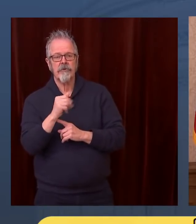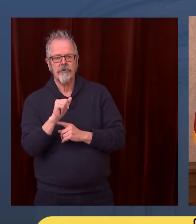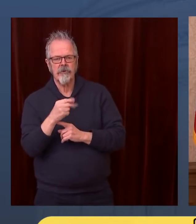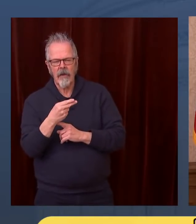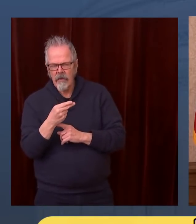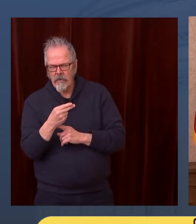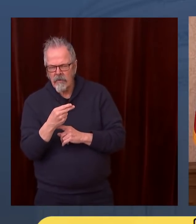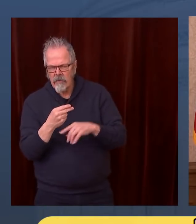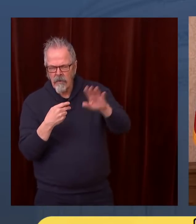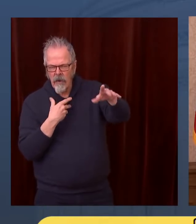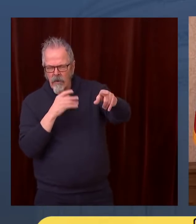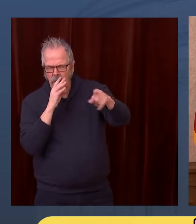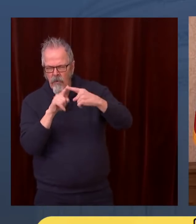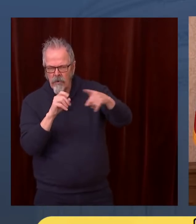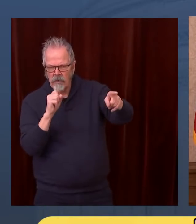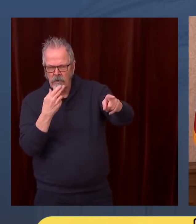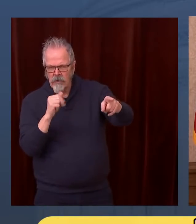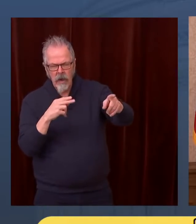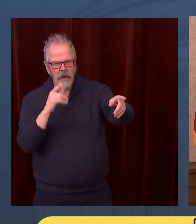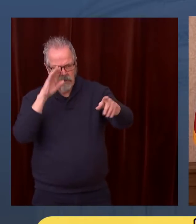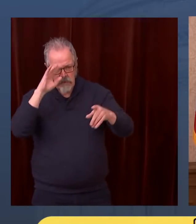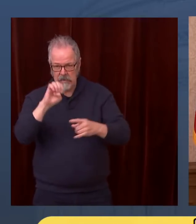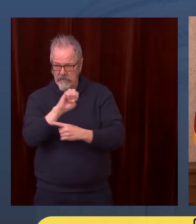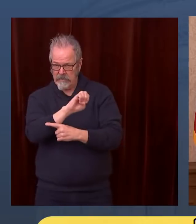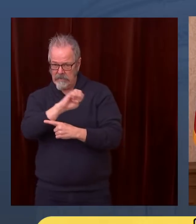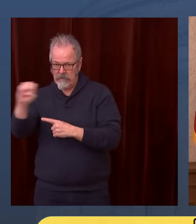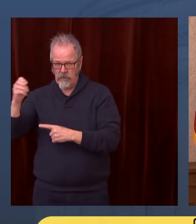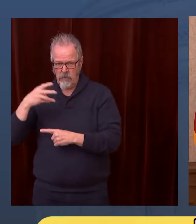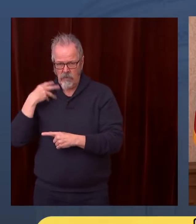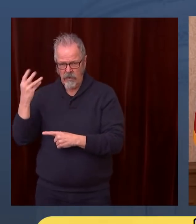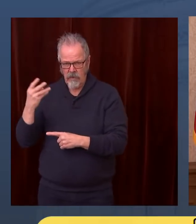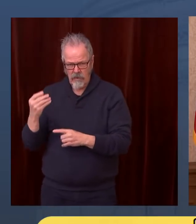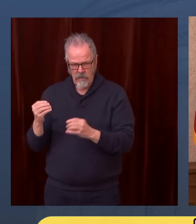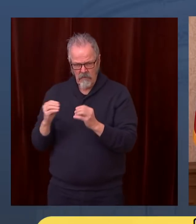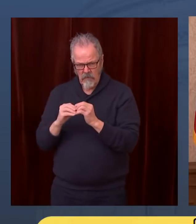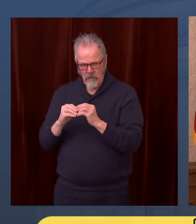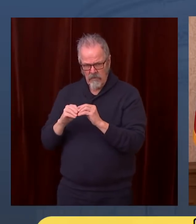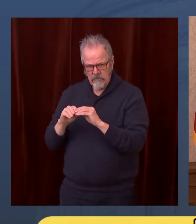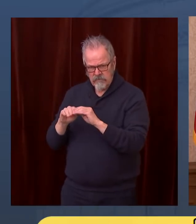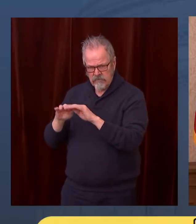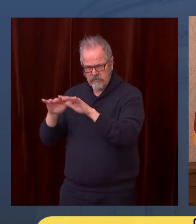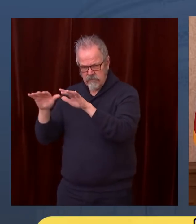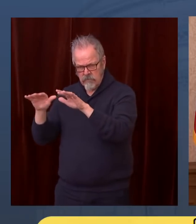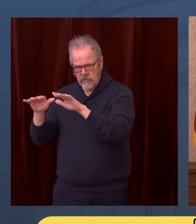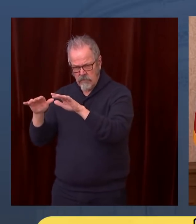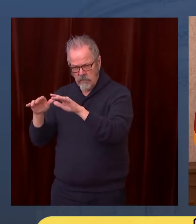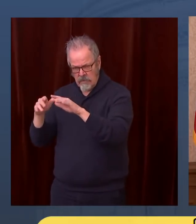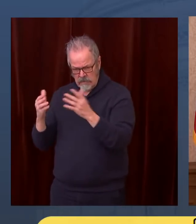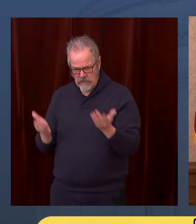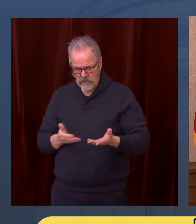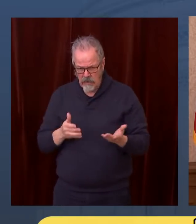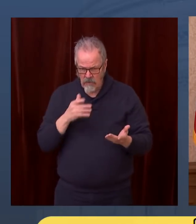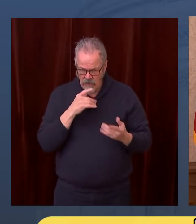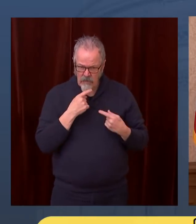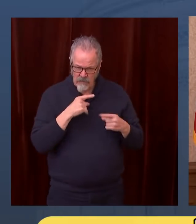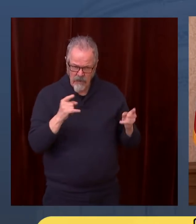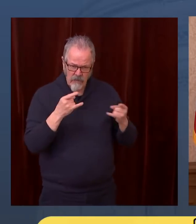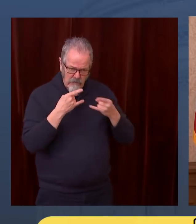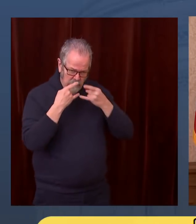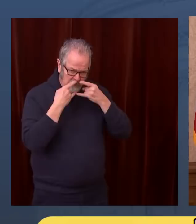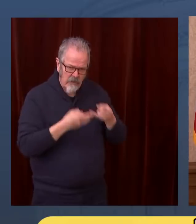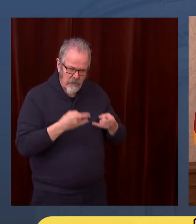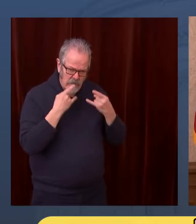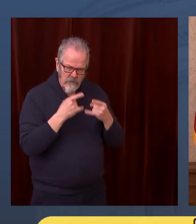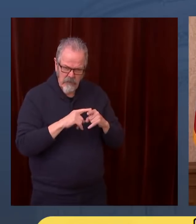are communities in Eastern Washington to further outbreaks as masks start to come off? Just wondering if you can address the risk of transmission there versus